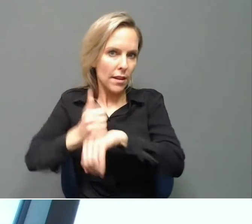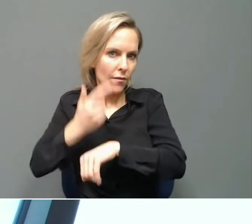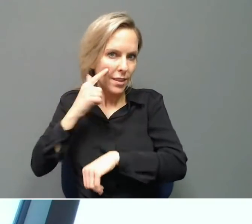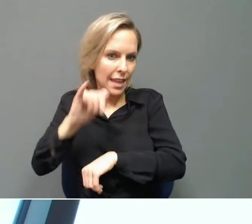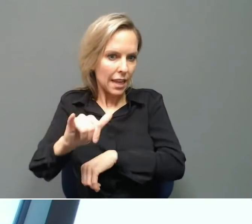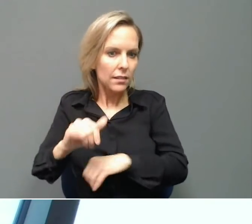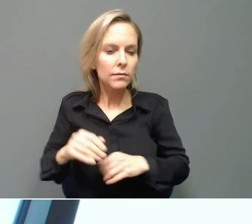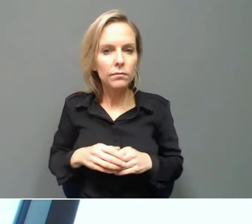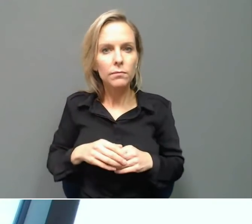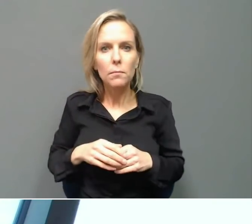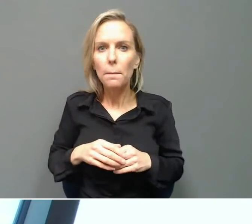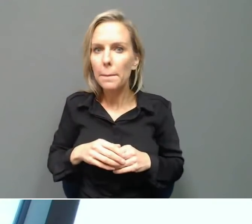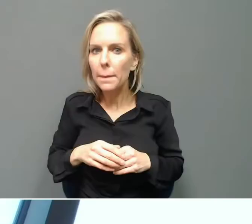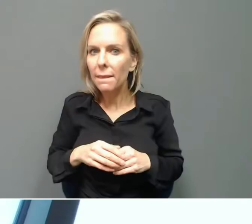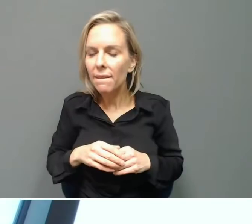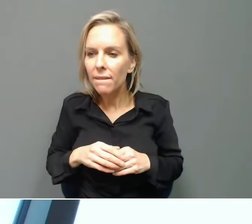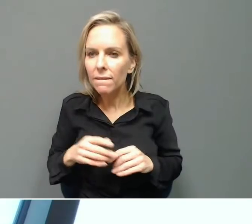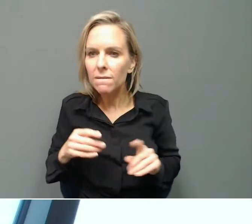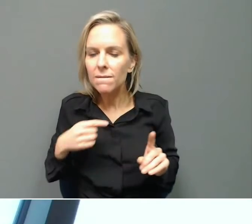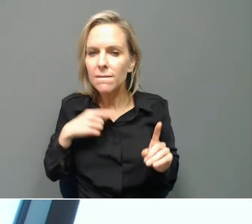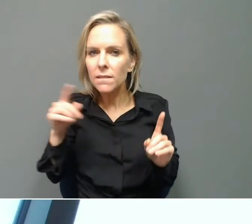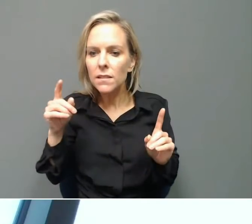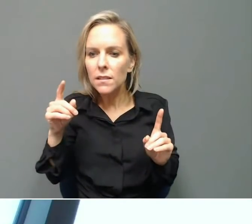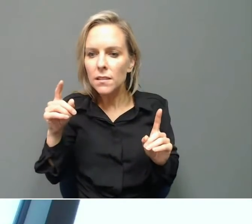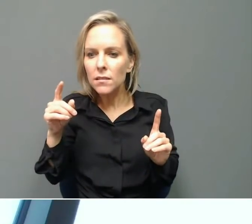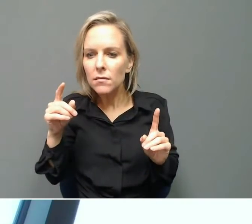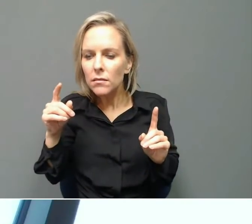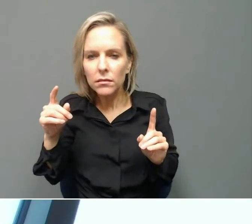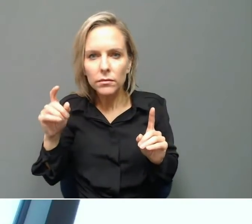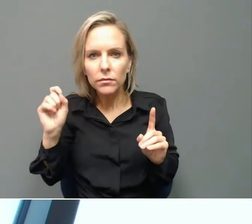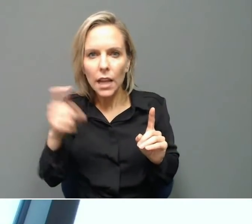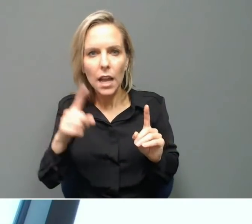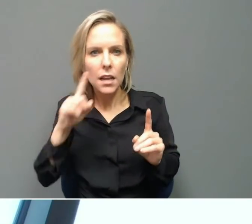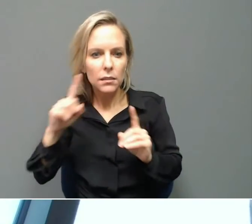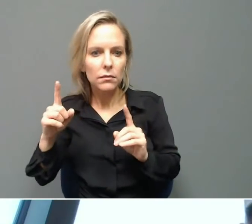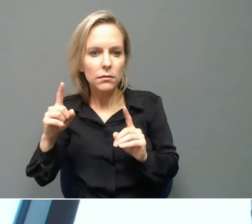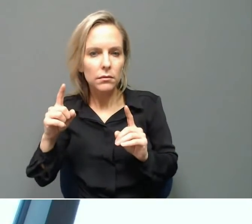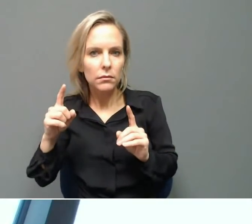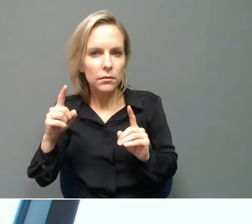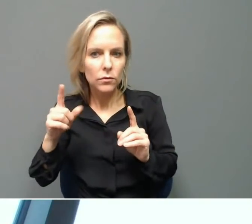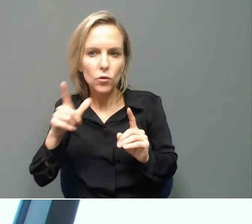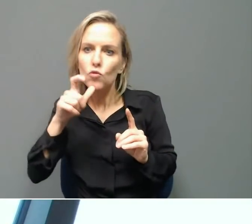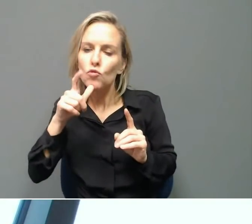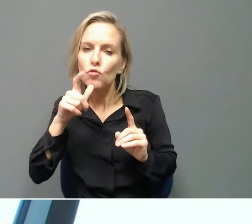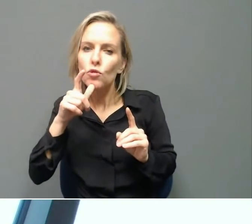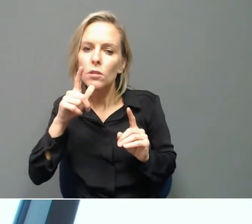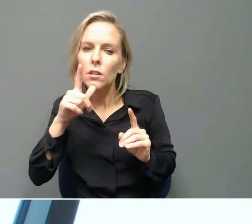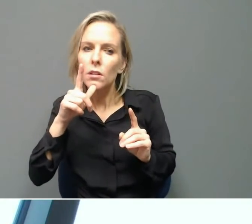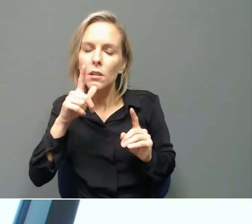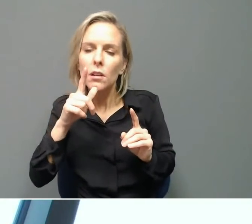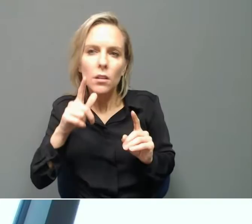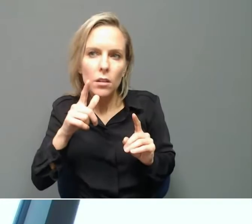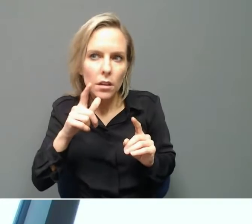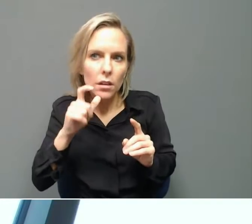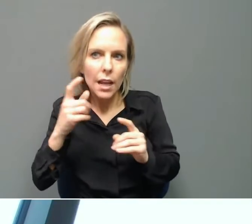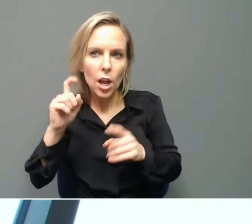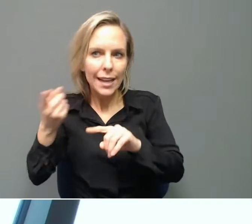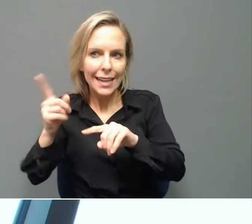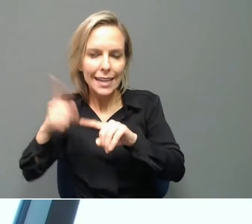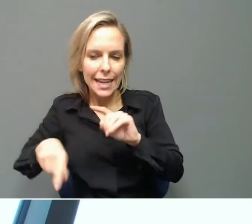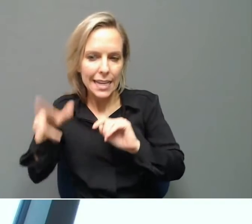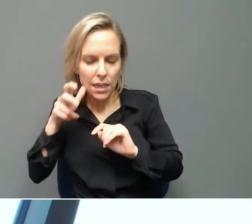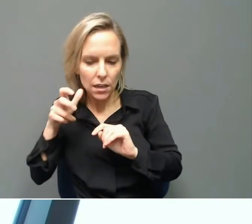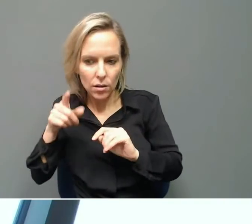Who should I ask again about these numbers? When should I ask again about these? When do